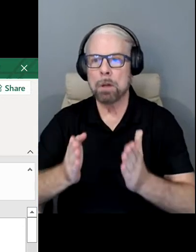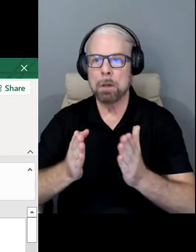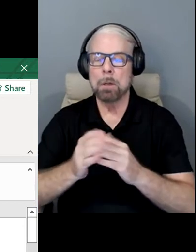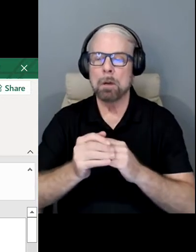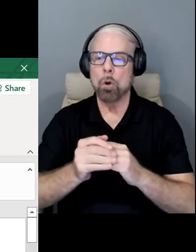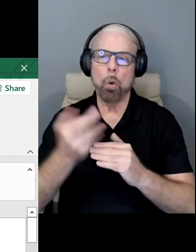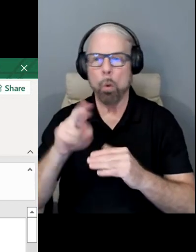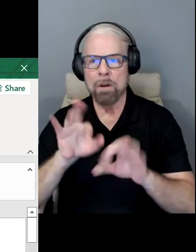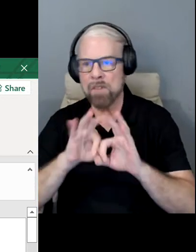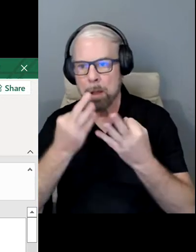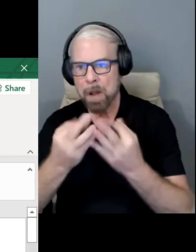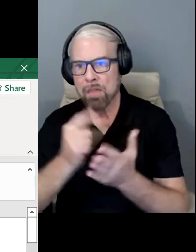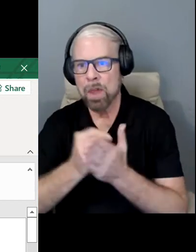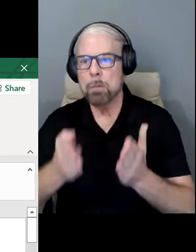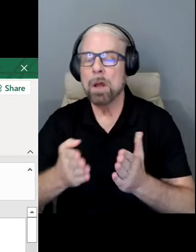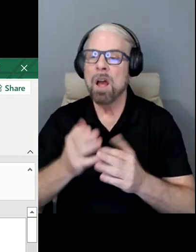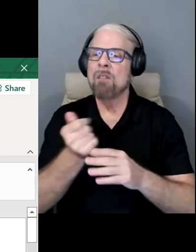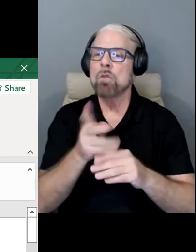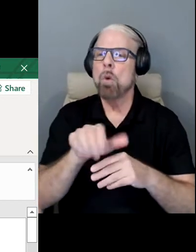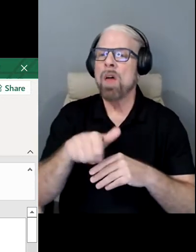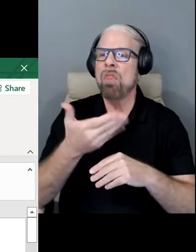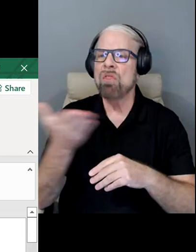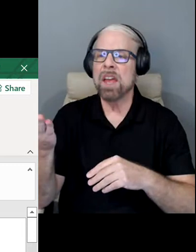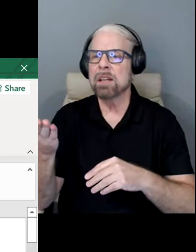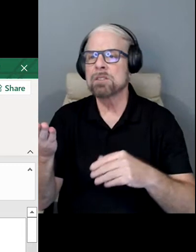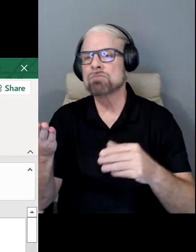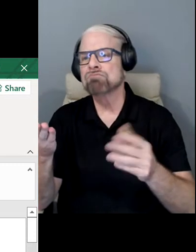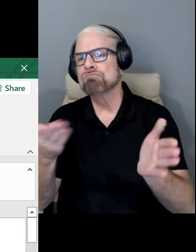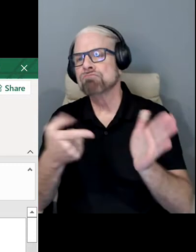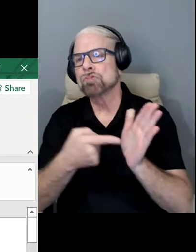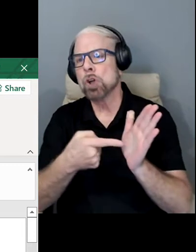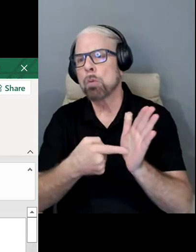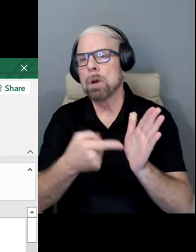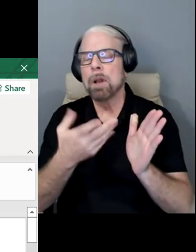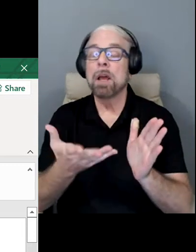family therapist. A couple of other things just to point out.